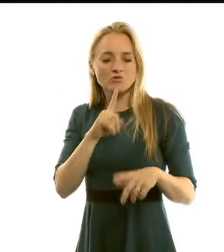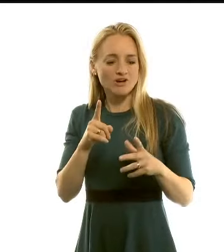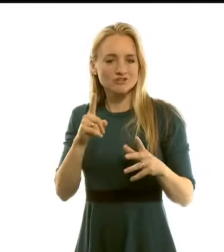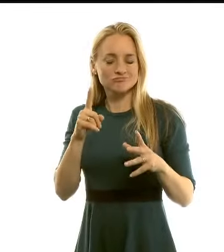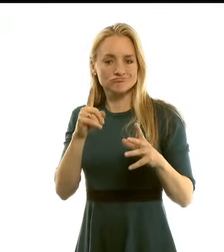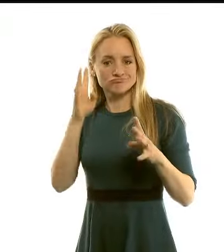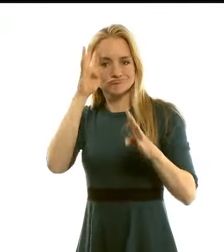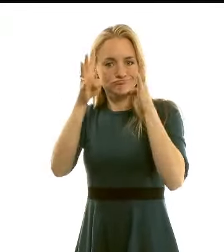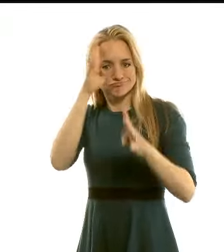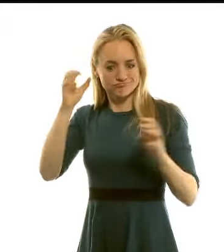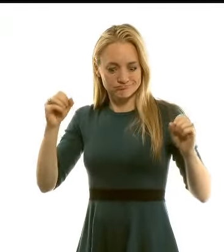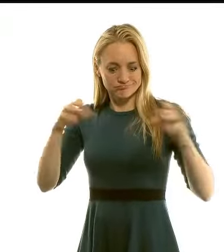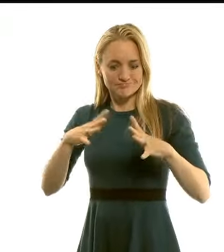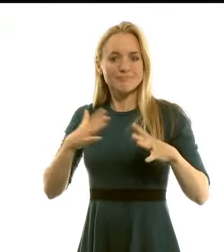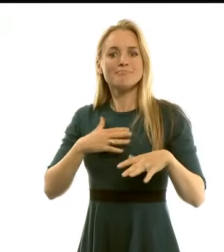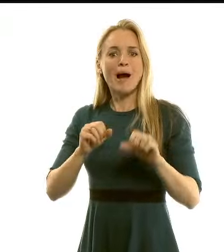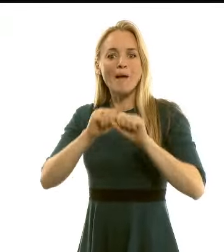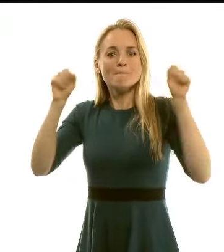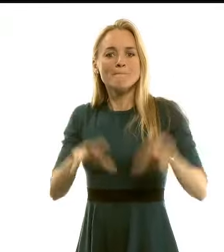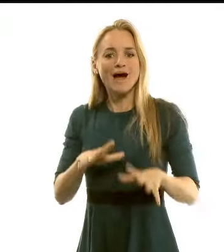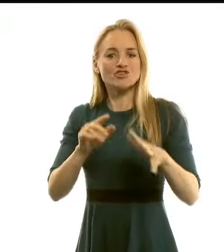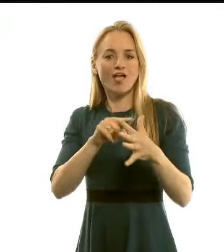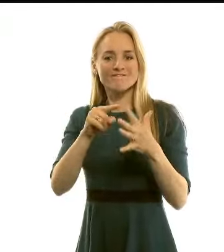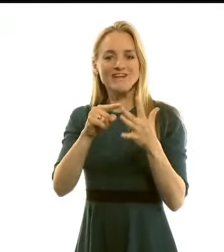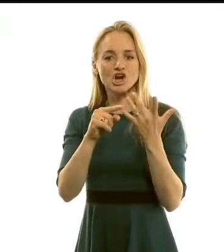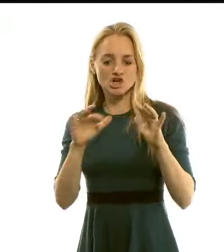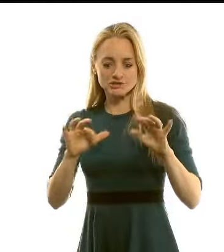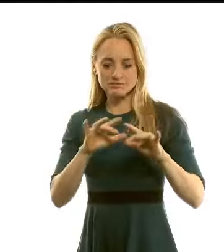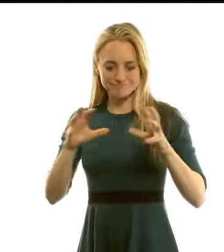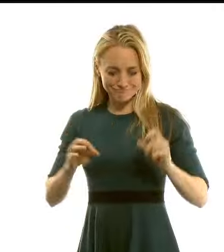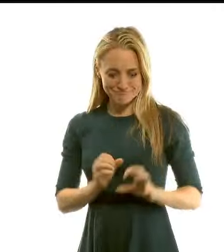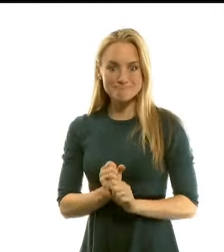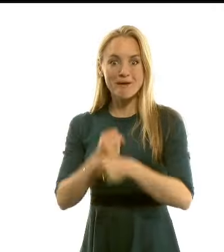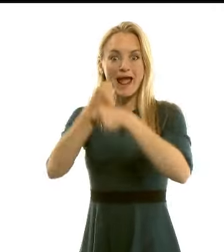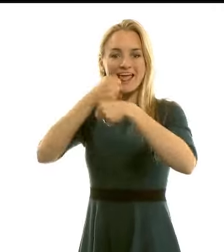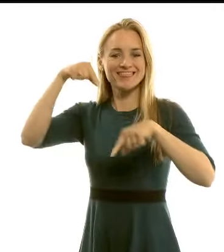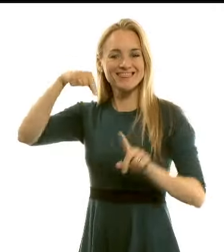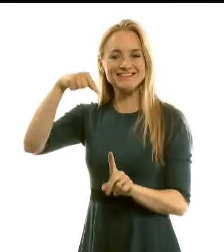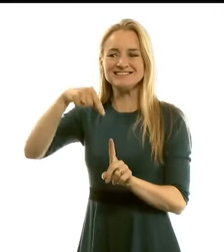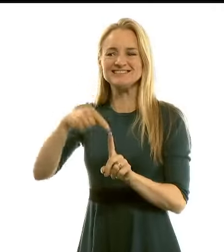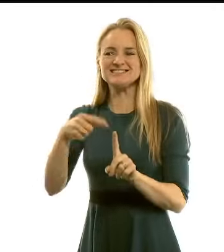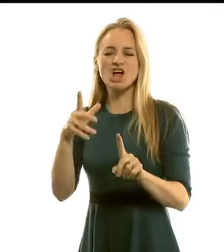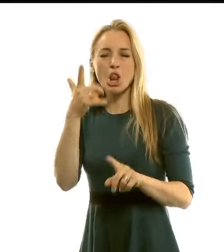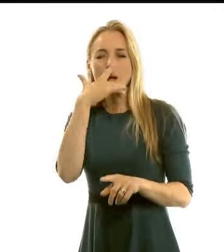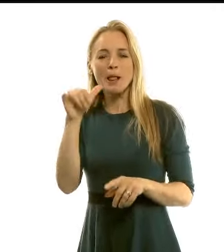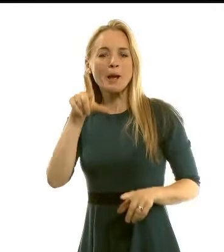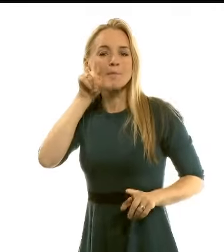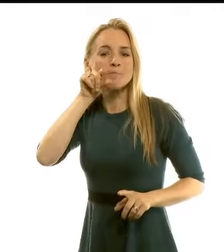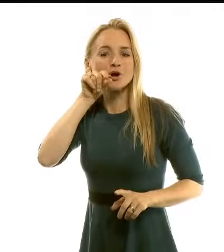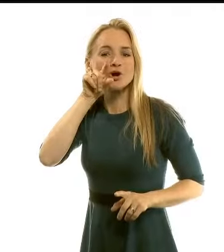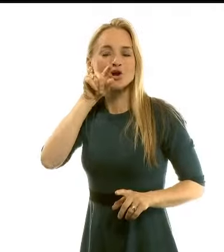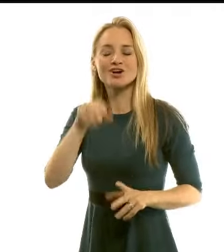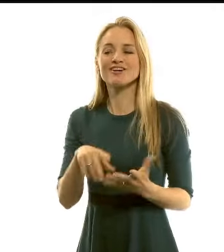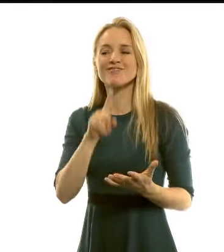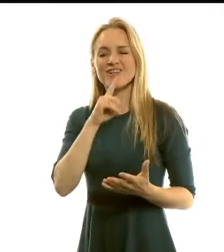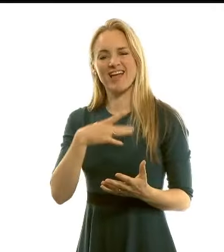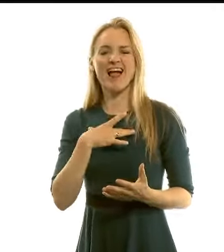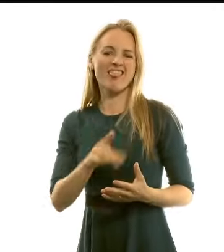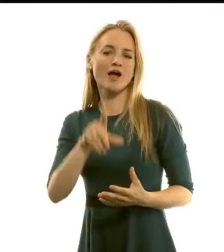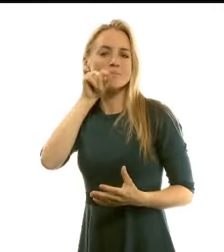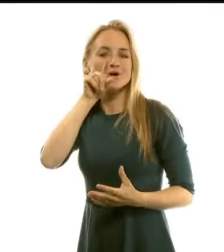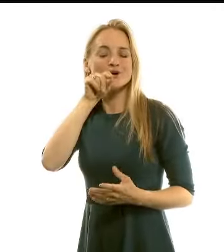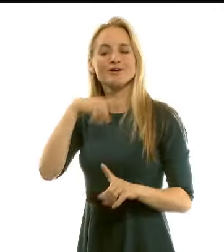magical fingers that produced this That is out amazing. of nowhere. And it's got these bird-like features. I love birds, and I wanted to pay homage to LegoCon here